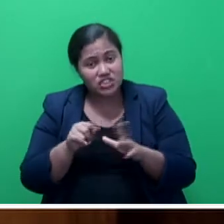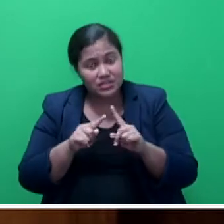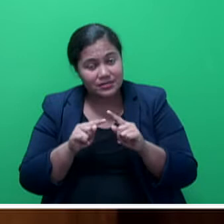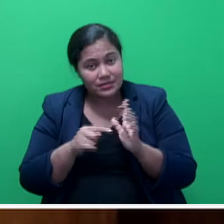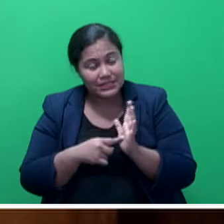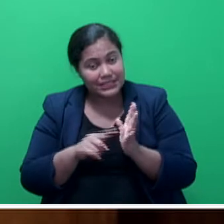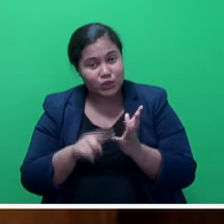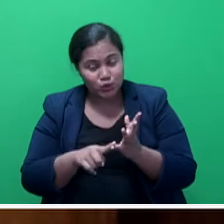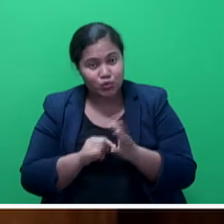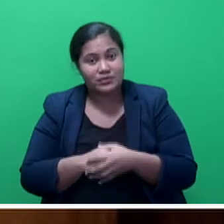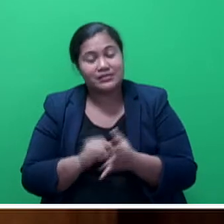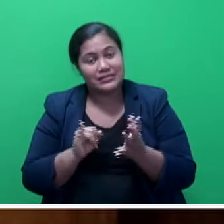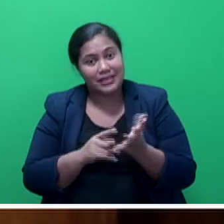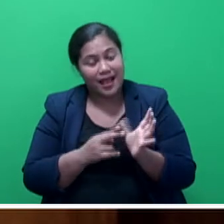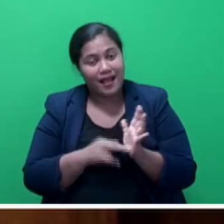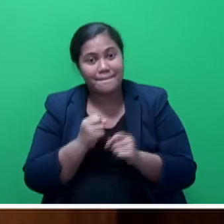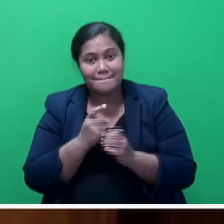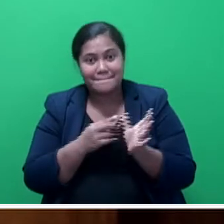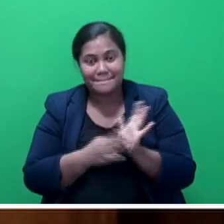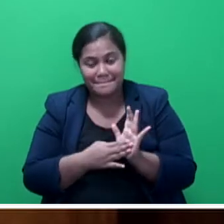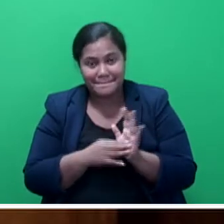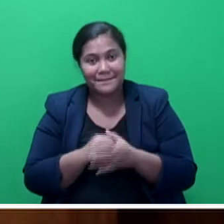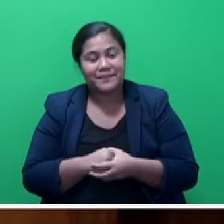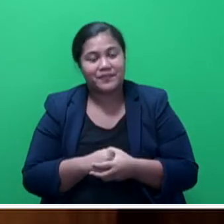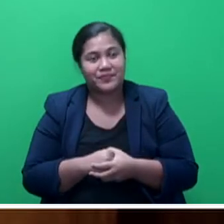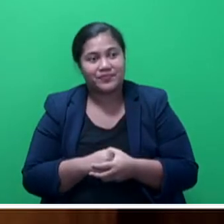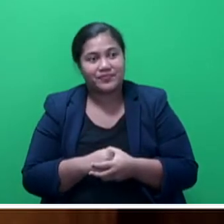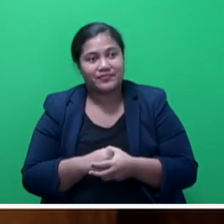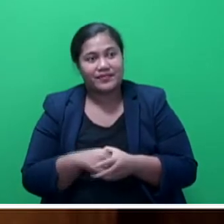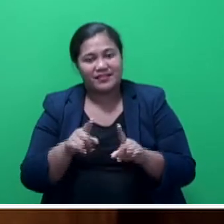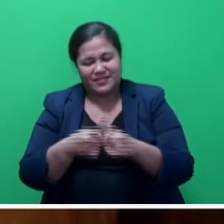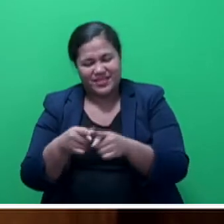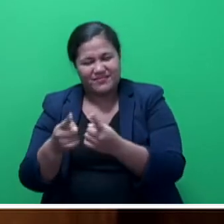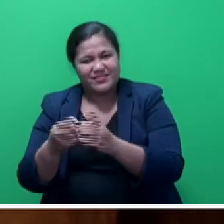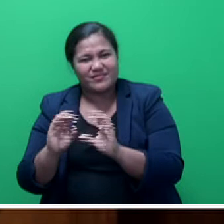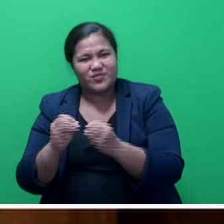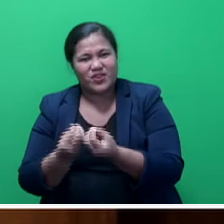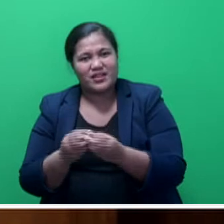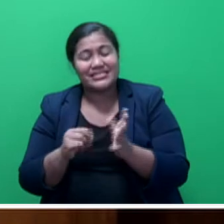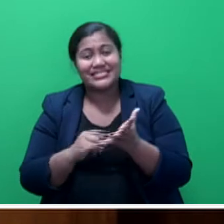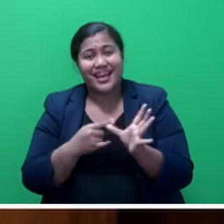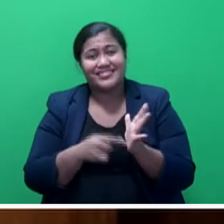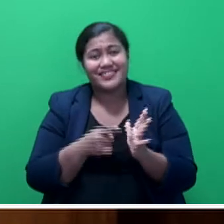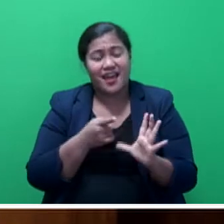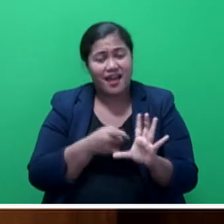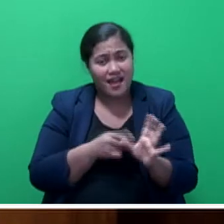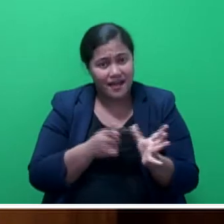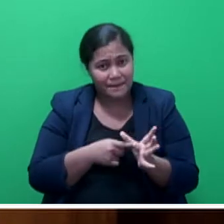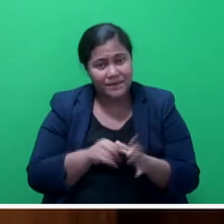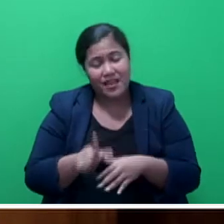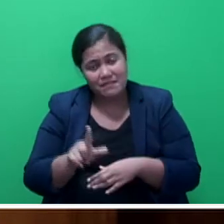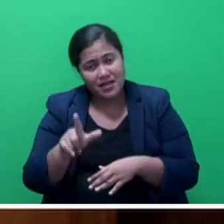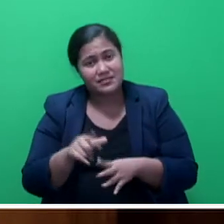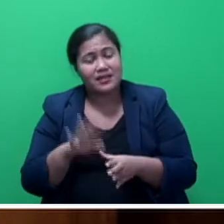TSI Sangam, TSLB and Mahakal Jan Seva, Fiji Muslim League, Satya Sai Service Organization, Lambasa Muslim